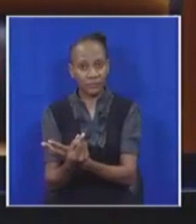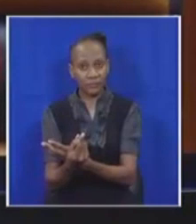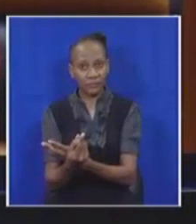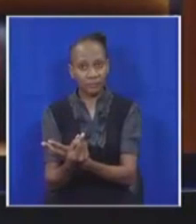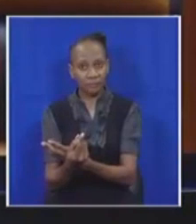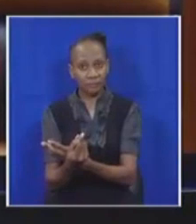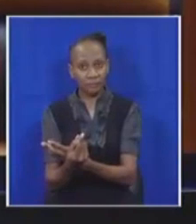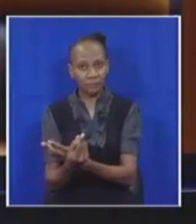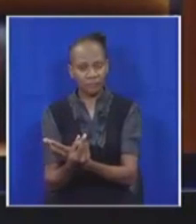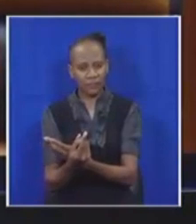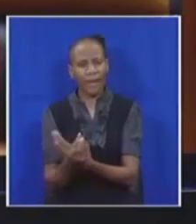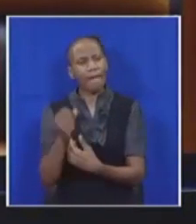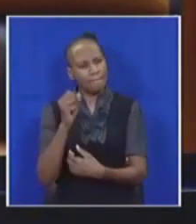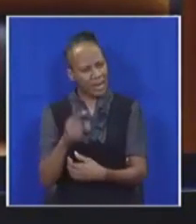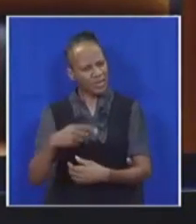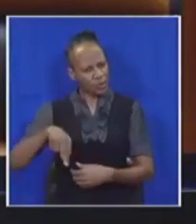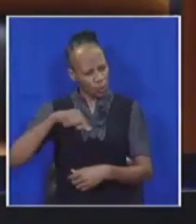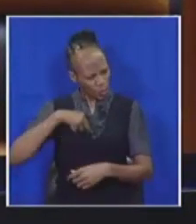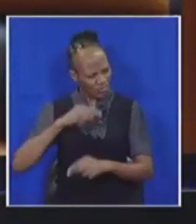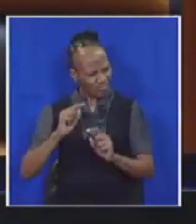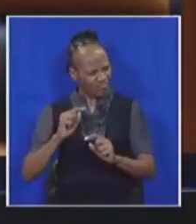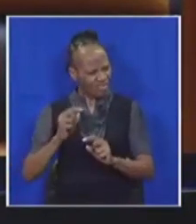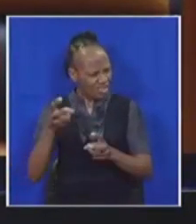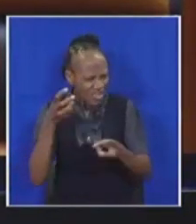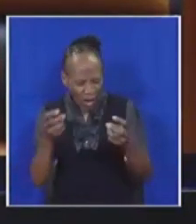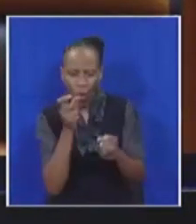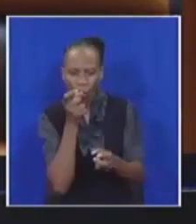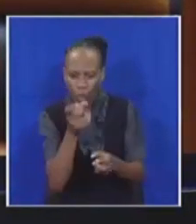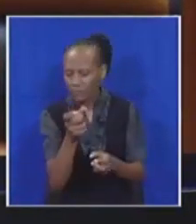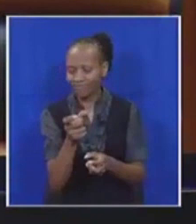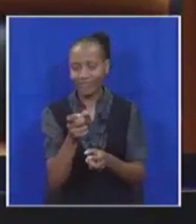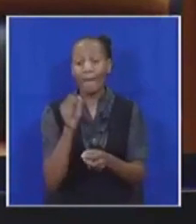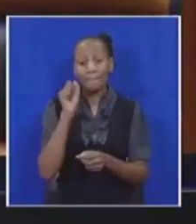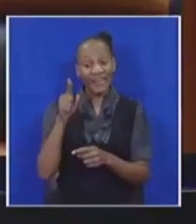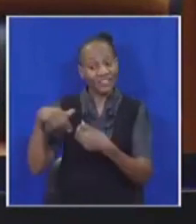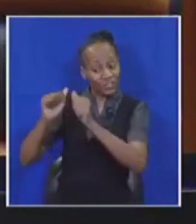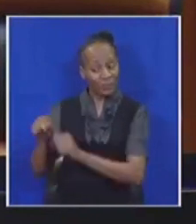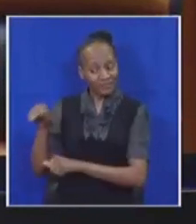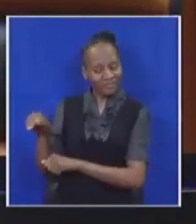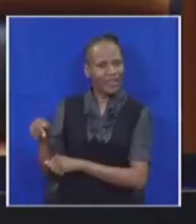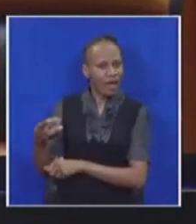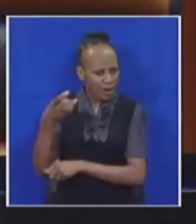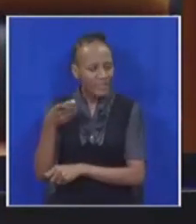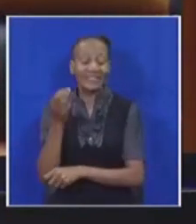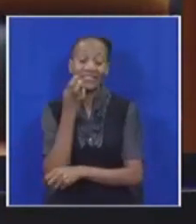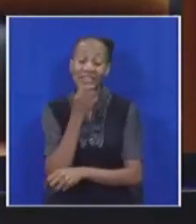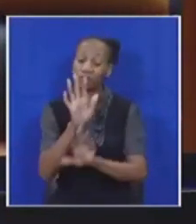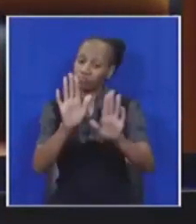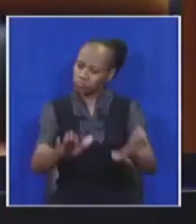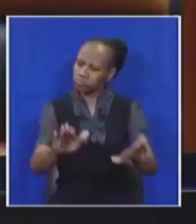even though we did not hear the words used, she appealed to the honorable members to